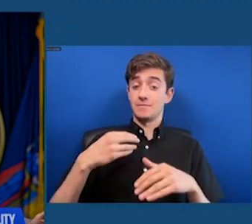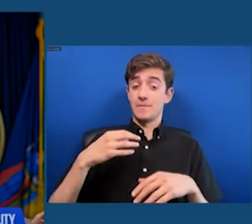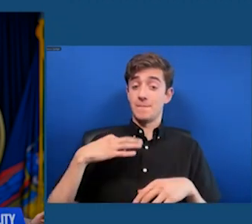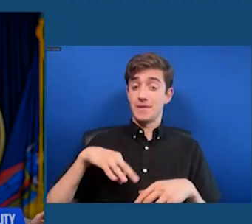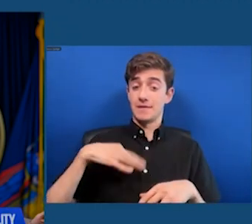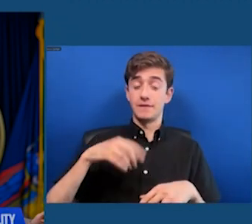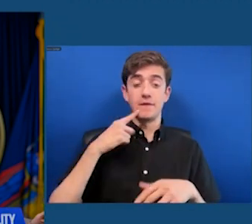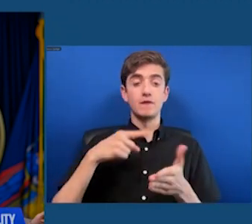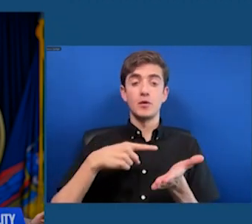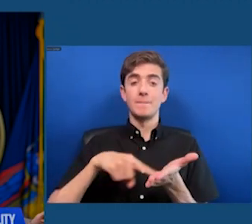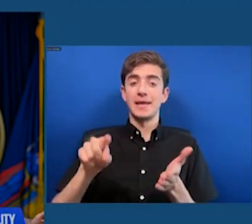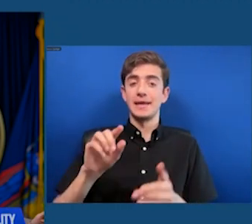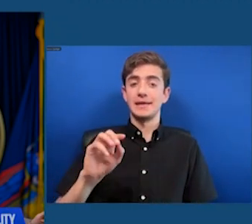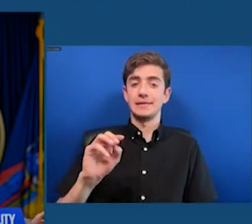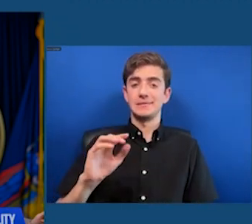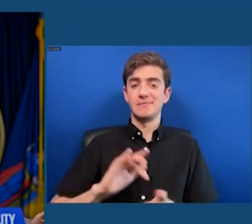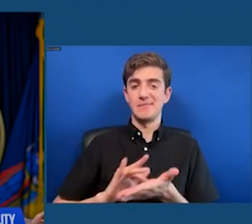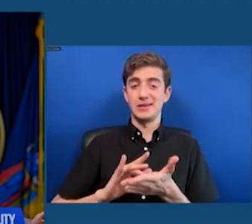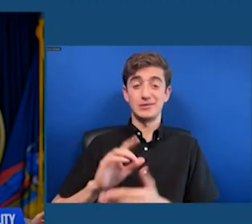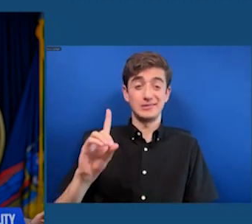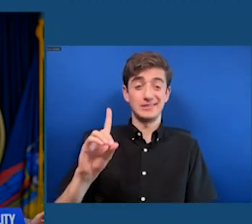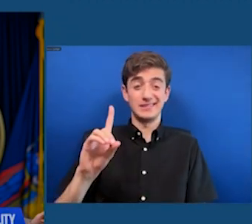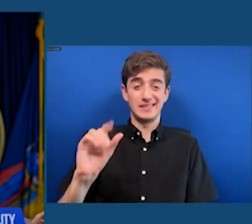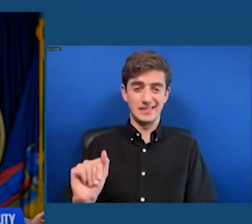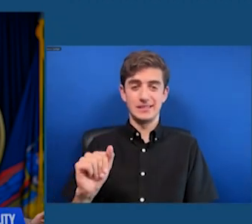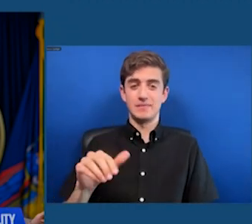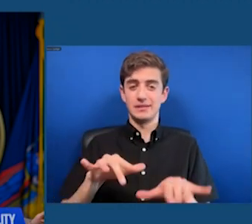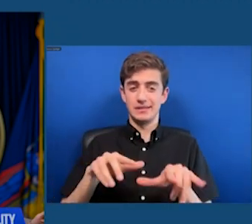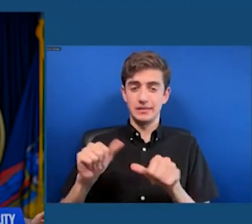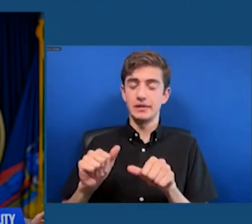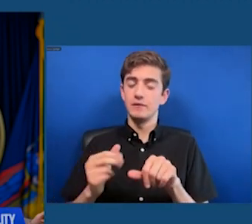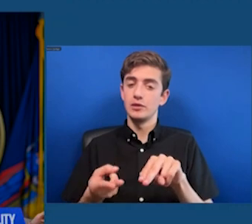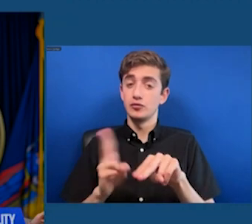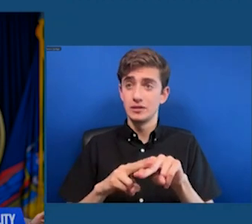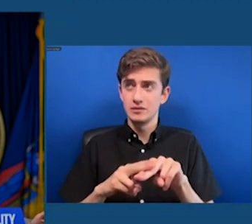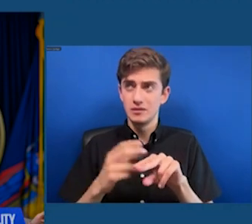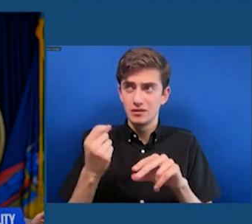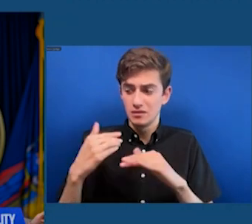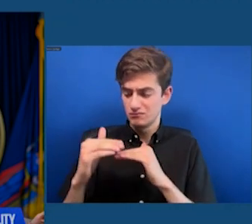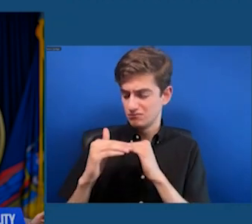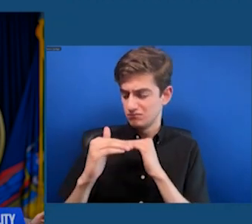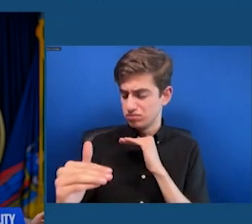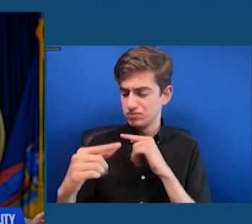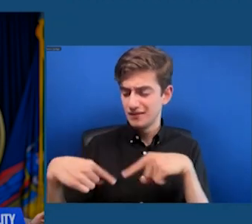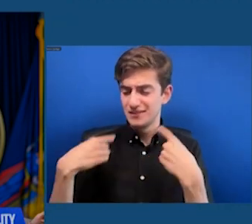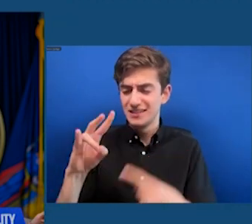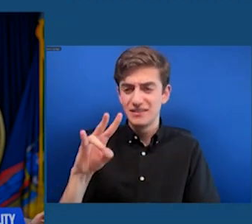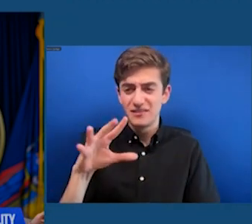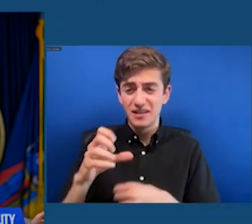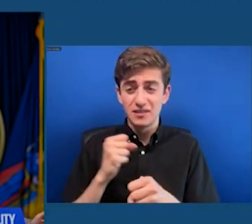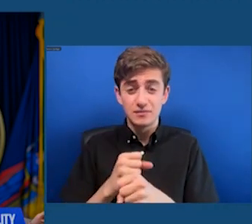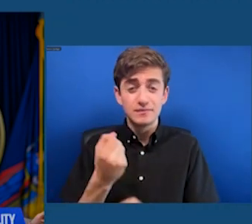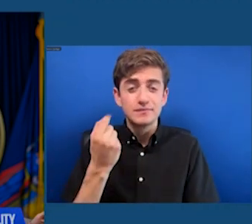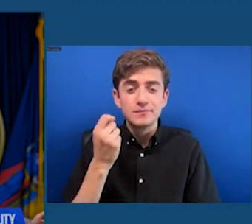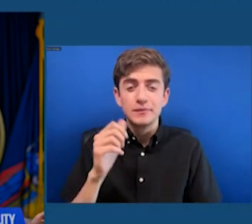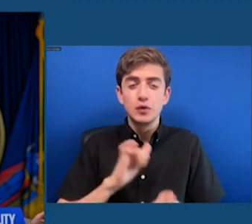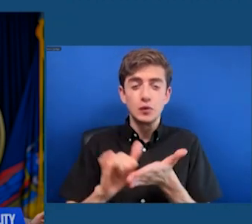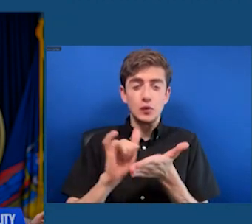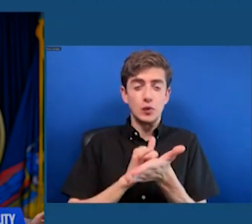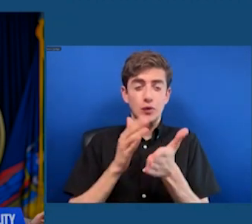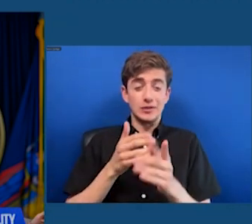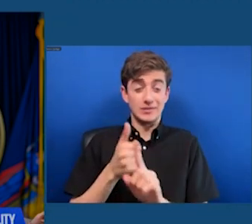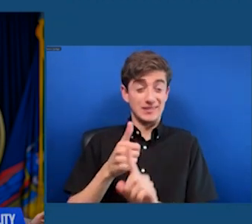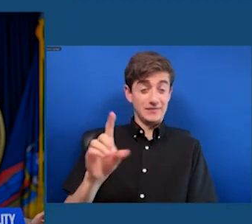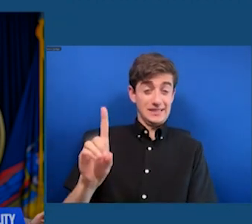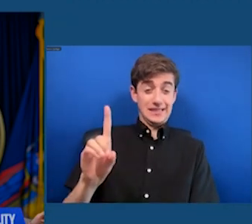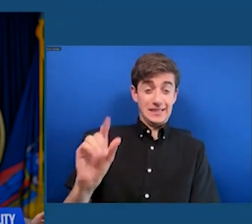leave, which has been frozen for 35 years. Too often, disabled New Yorkers aren't given the support they need. They're forced to